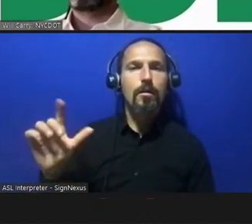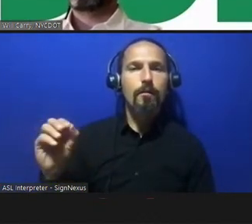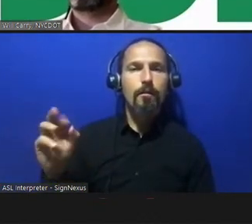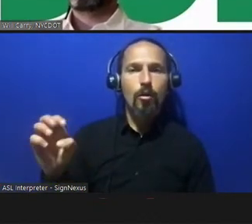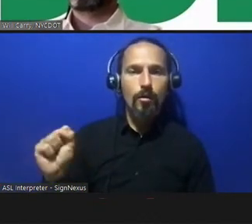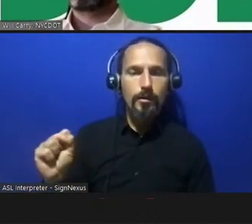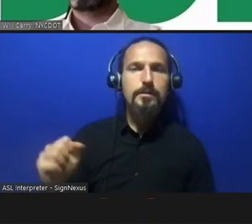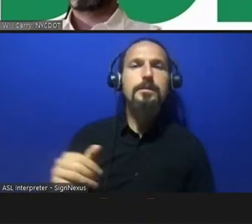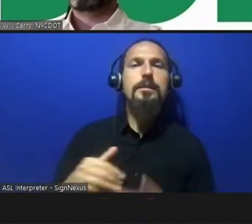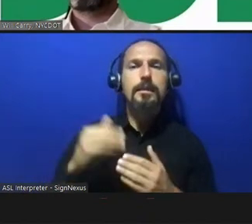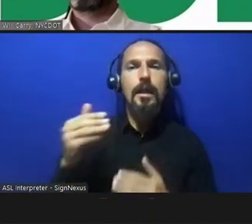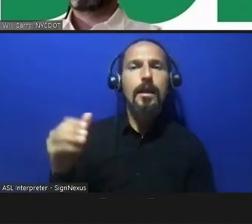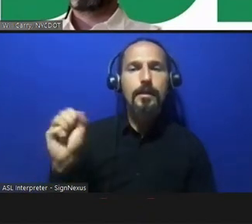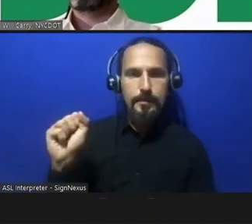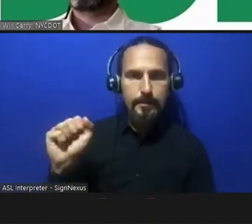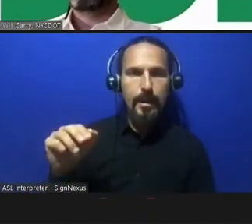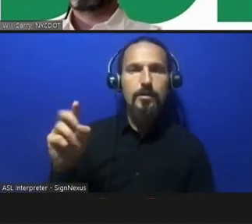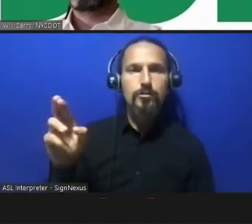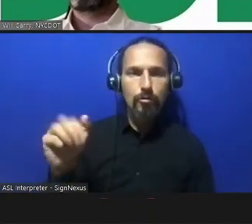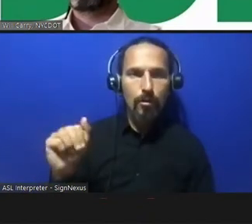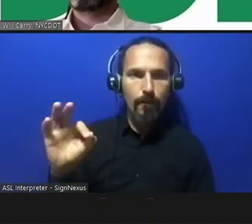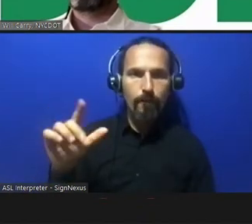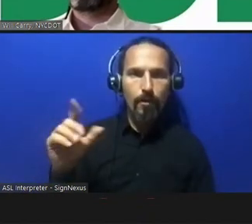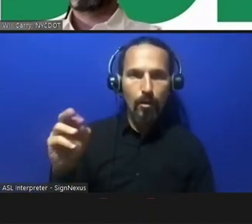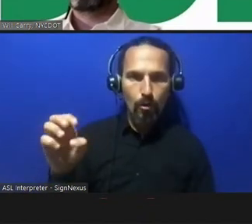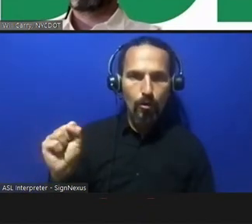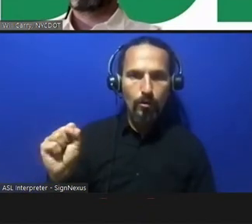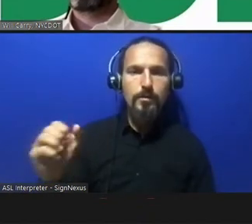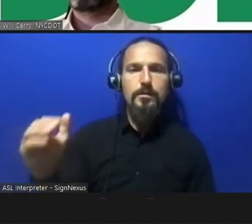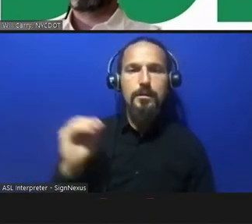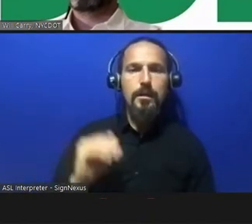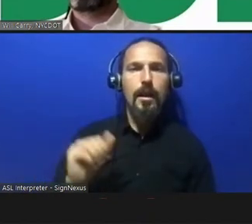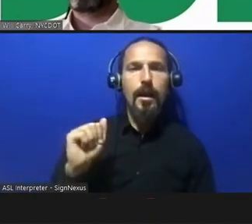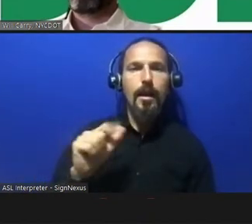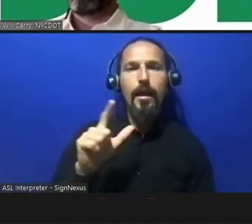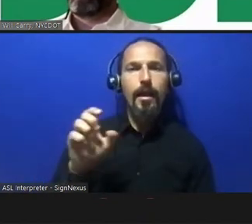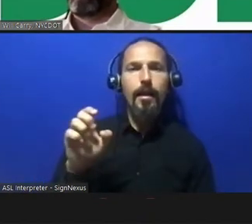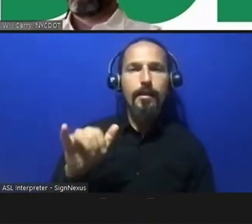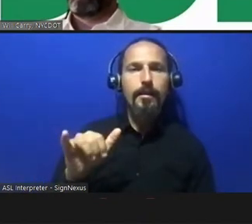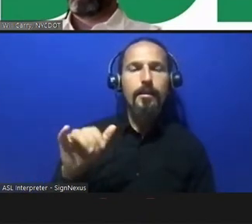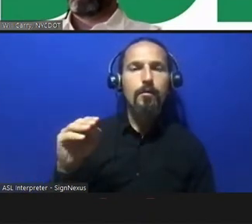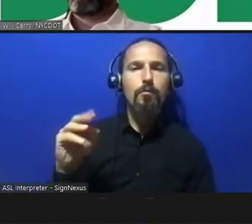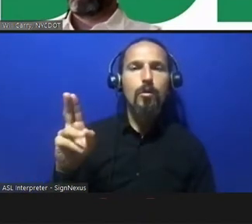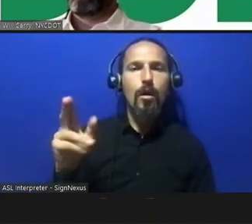the next speaker is sandra flores followed by ali muhammad